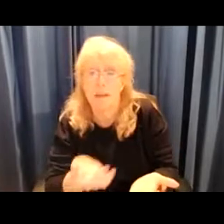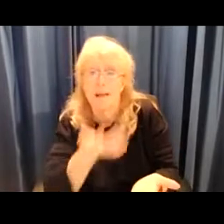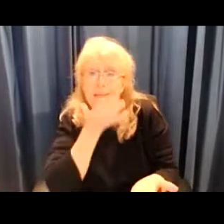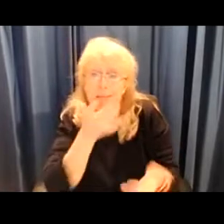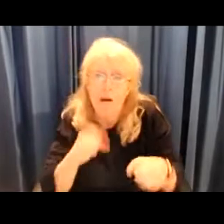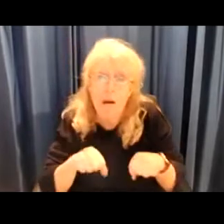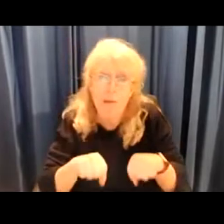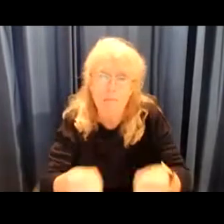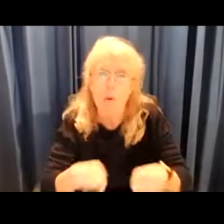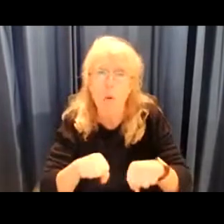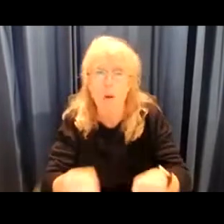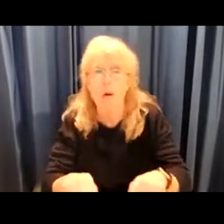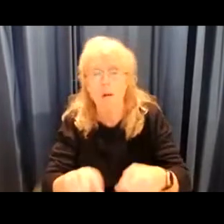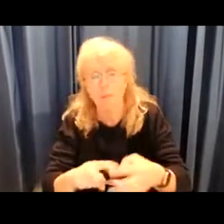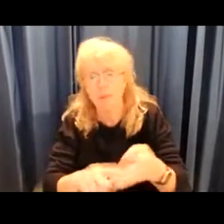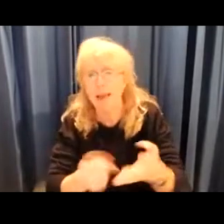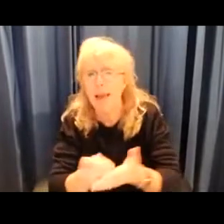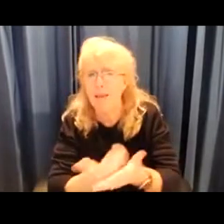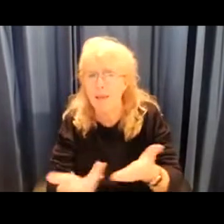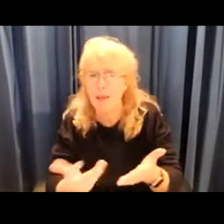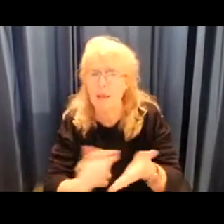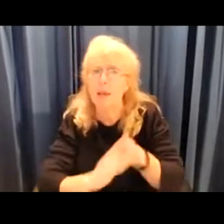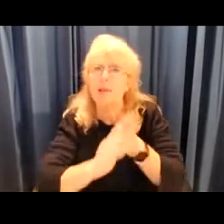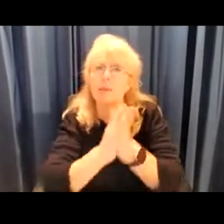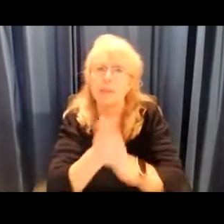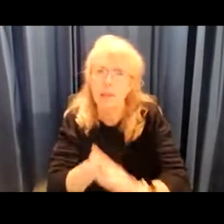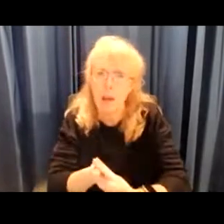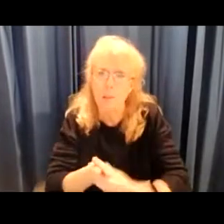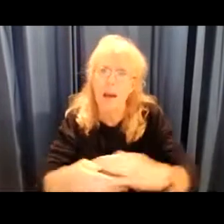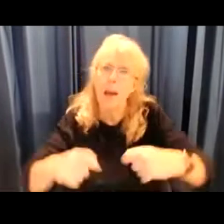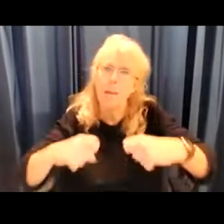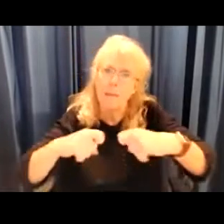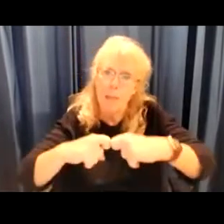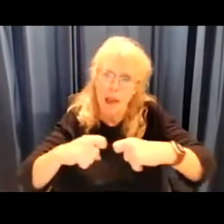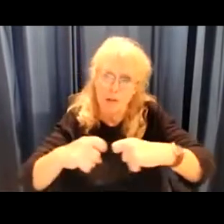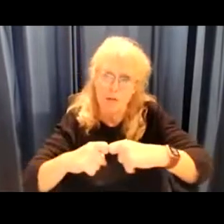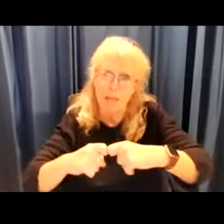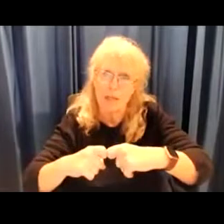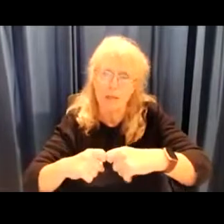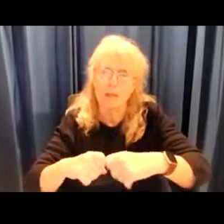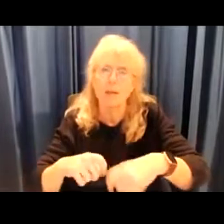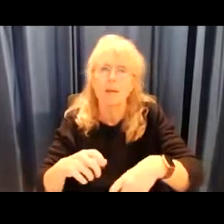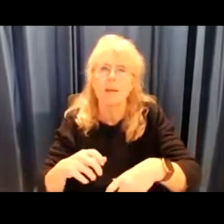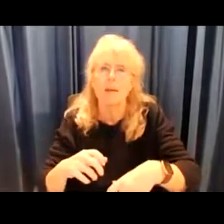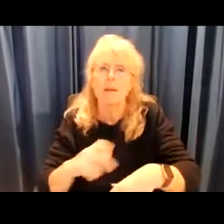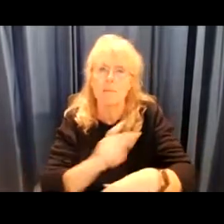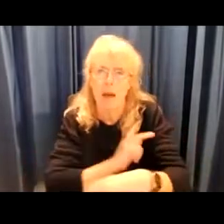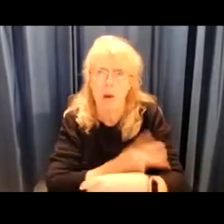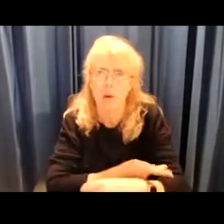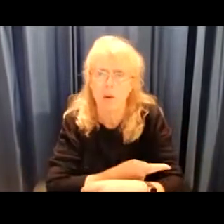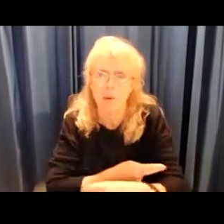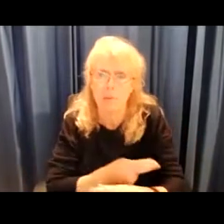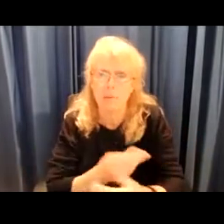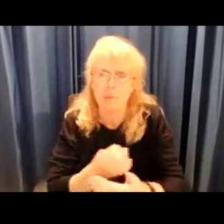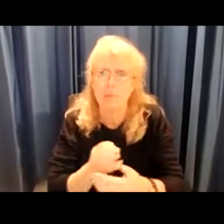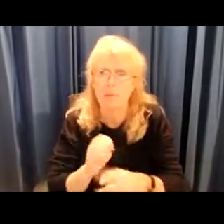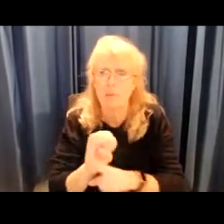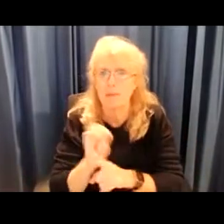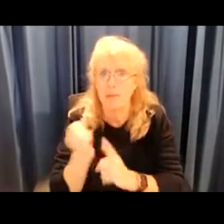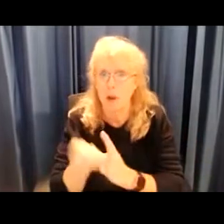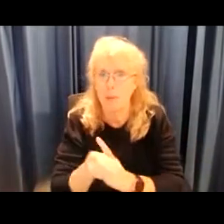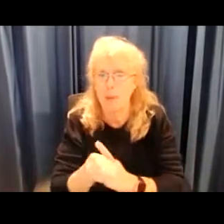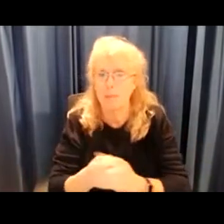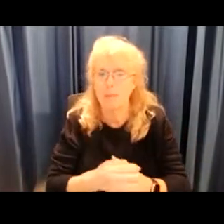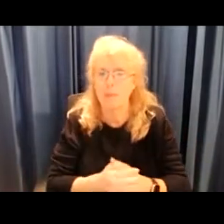else, into a battery powered environment. And again, like I said, those are expensive